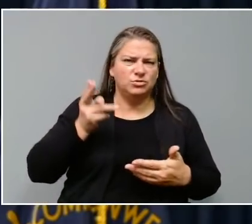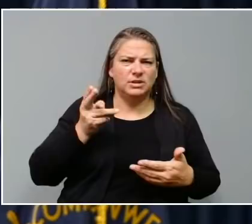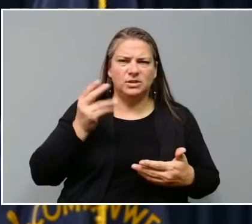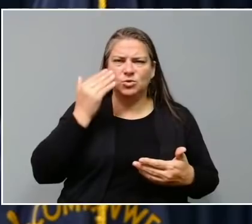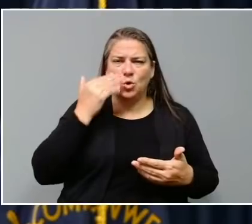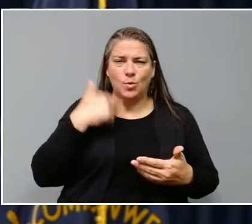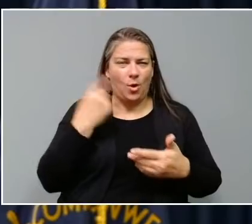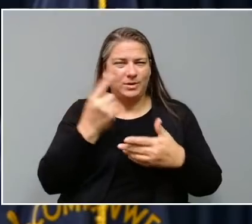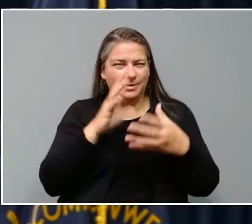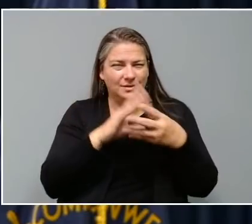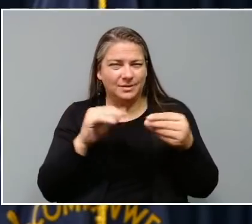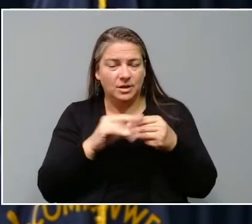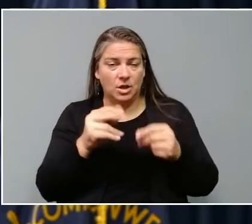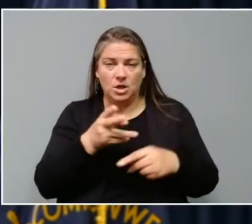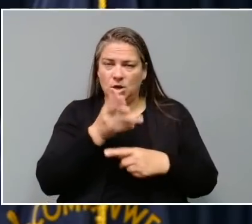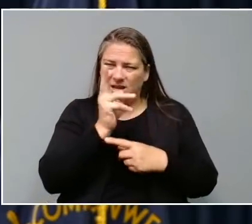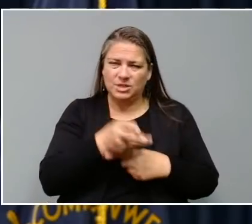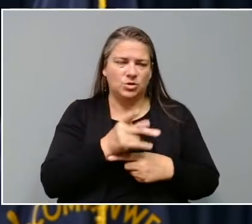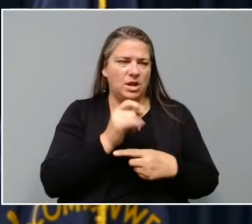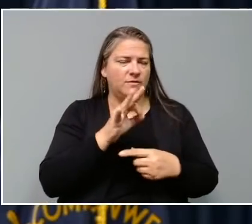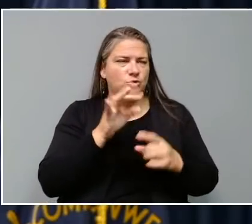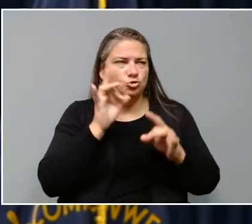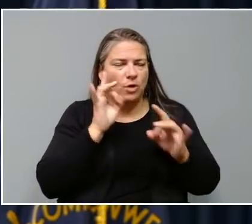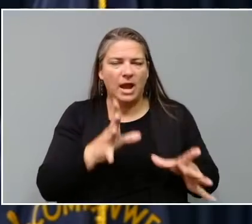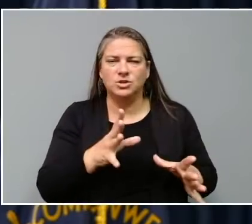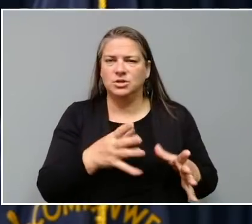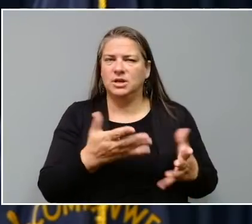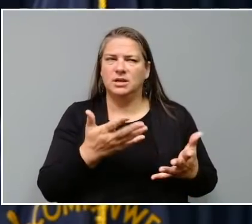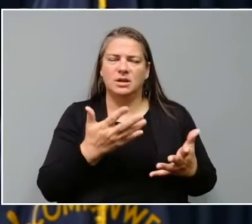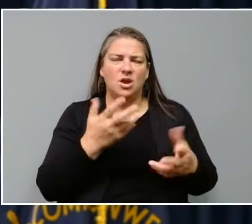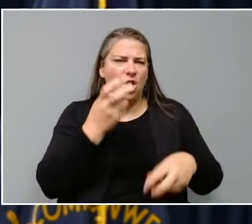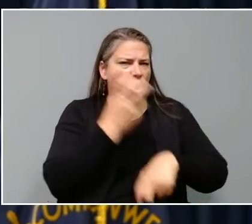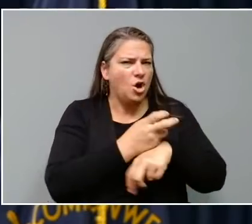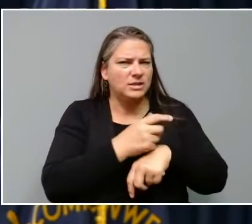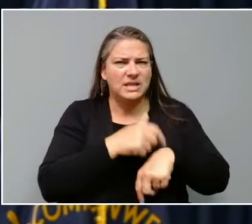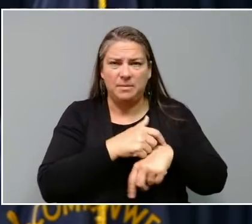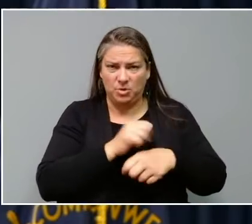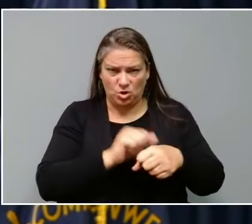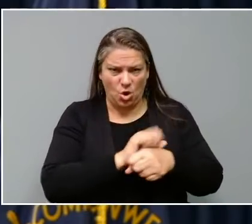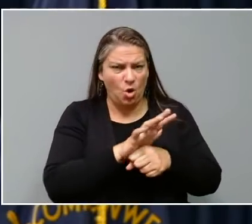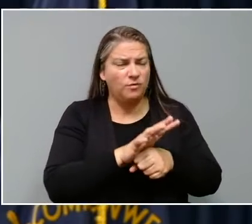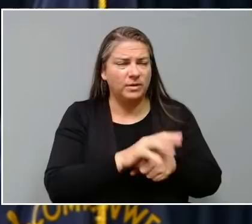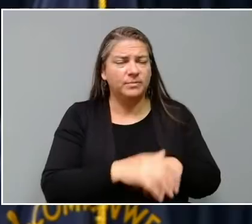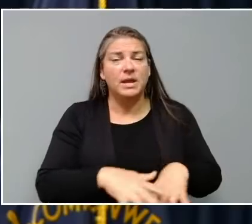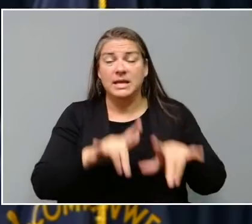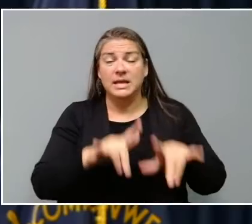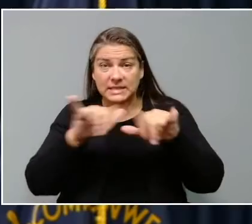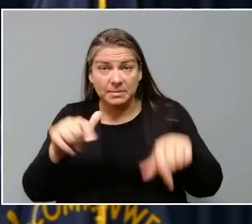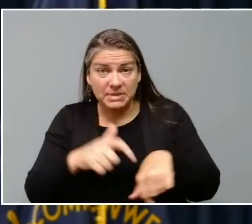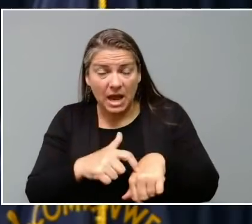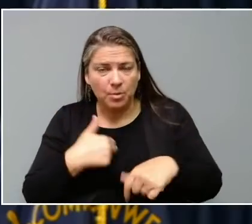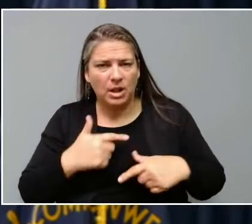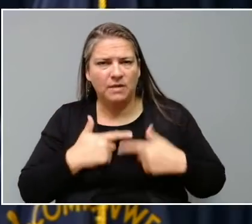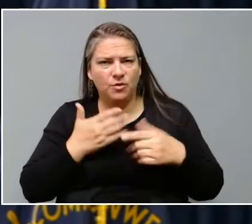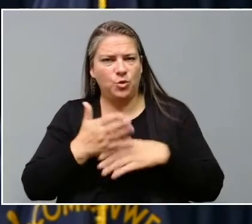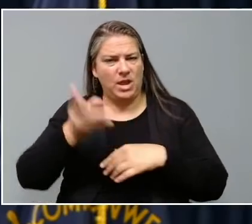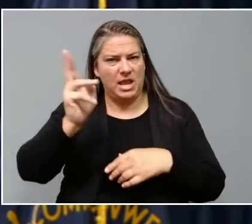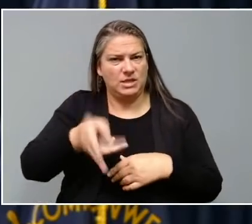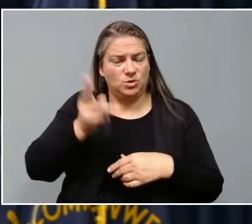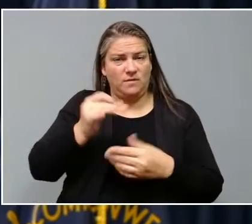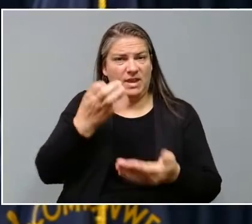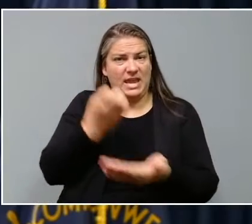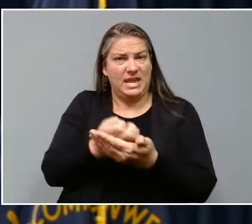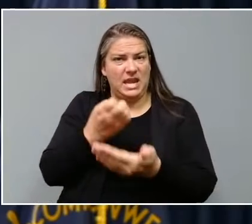one of tragedy and great difficulty, which is COVID-19. At the same time, we're living through a historic moment of economic